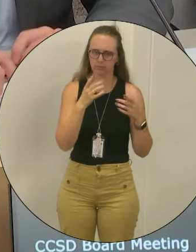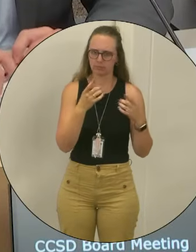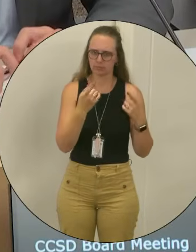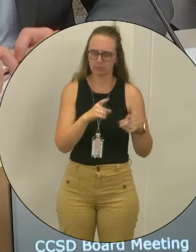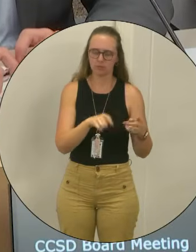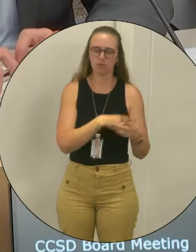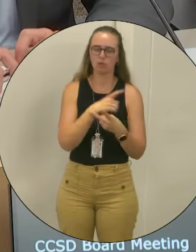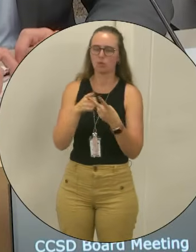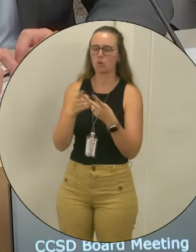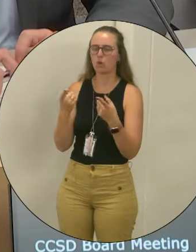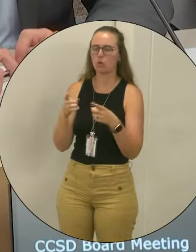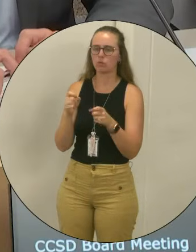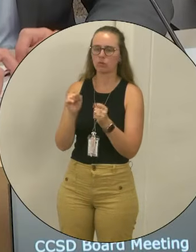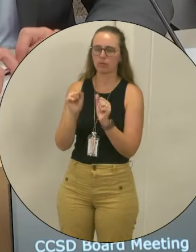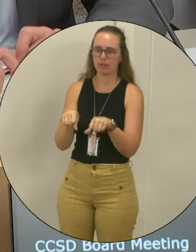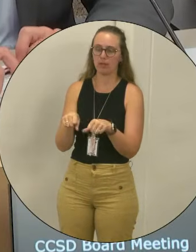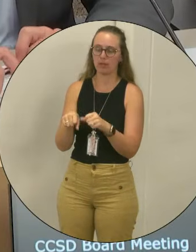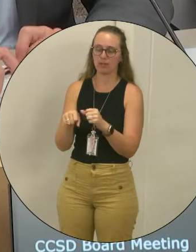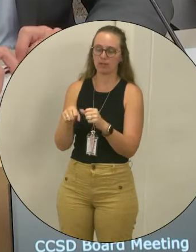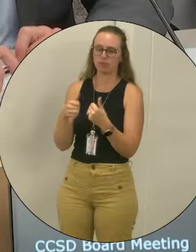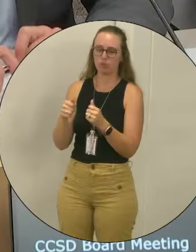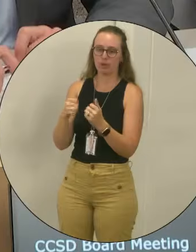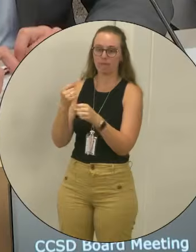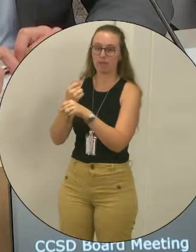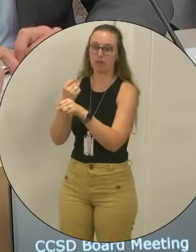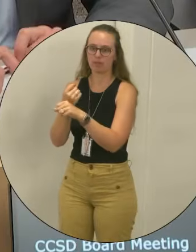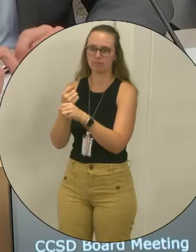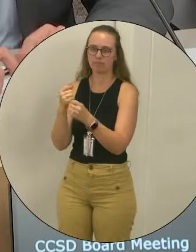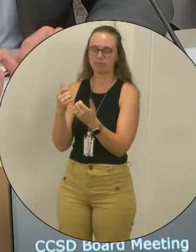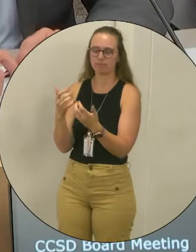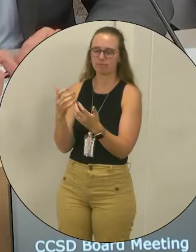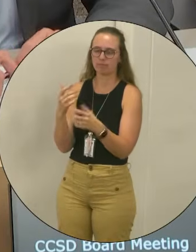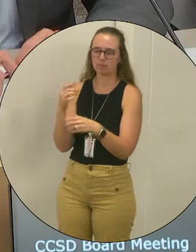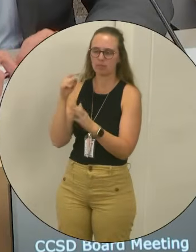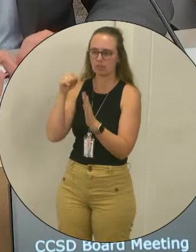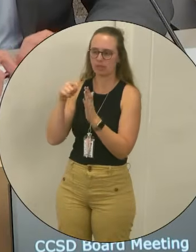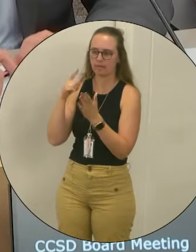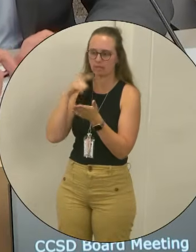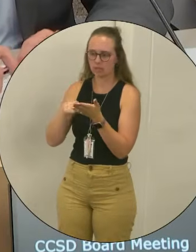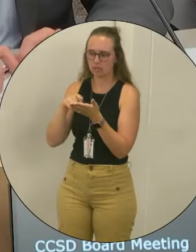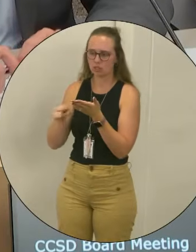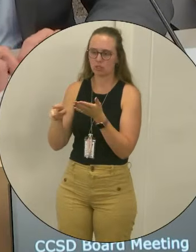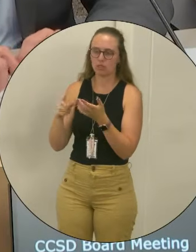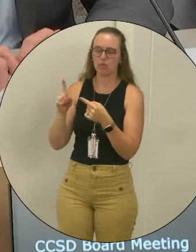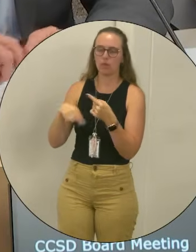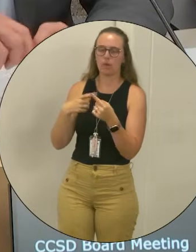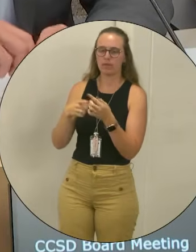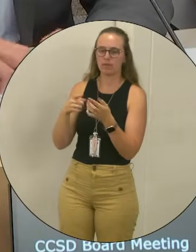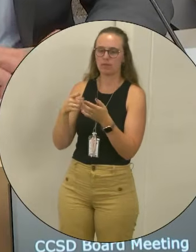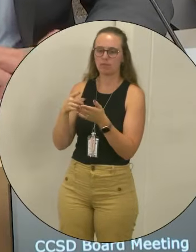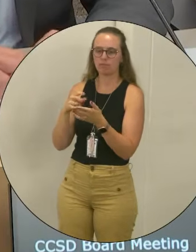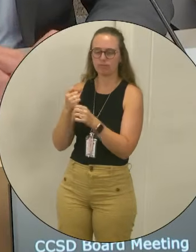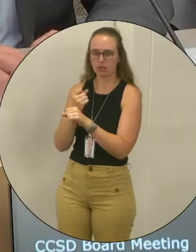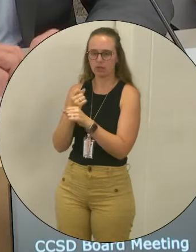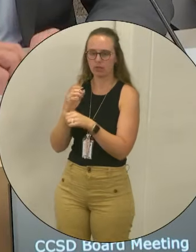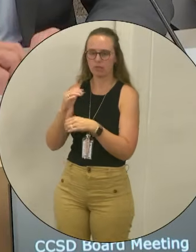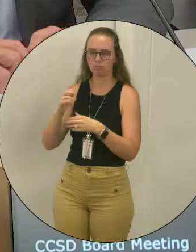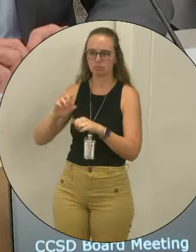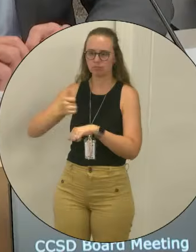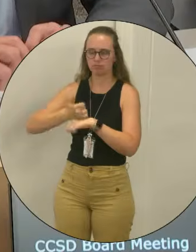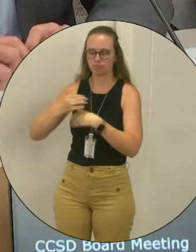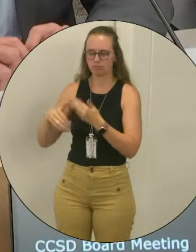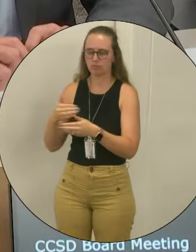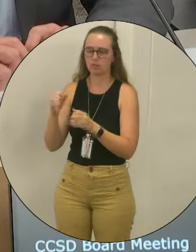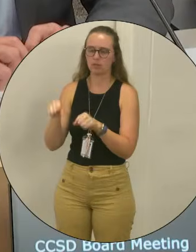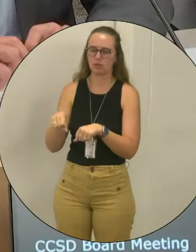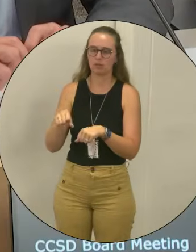then they also can appeal the investigation. And then once the appeal process is implemented,